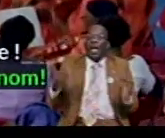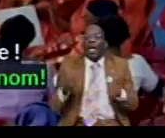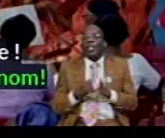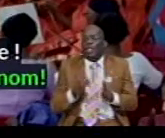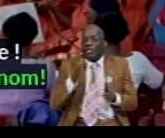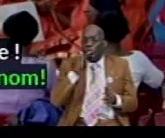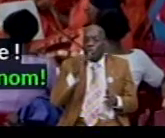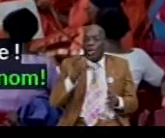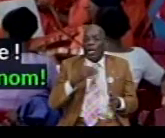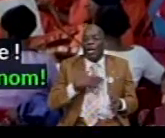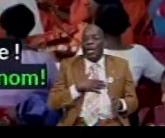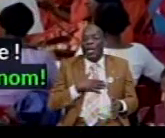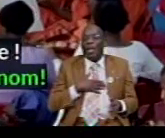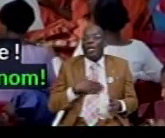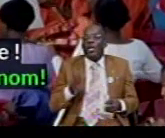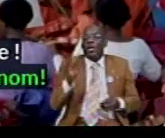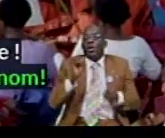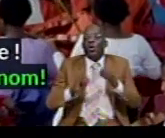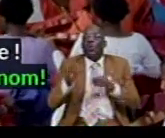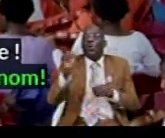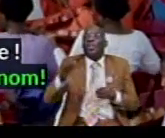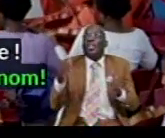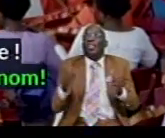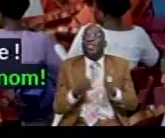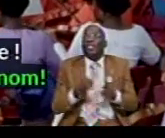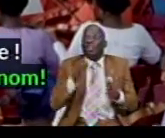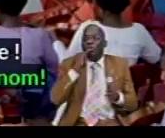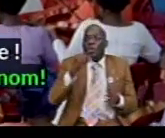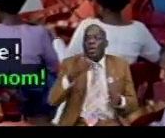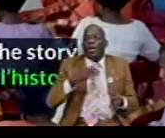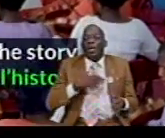and it's mine. Oh yes, it's